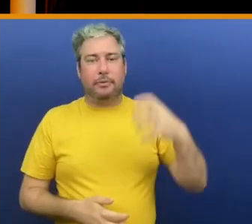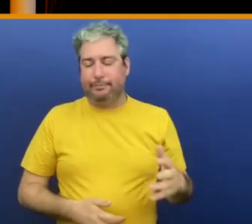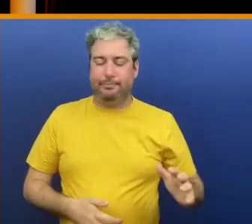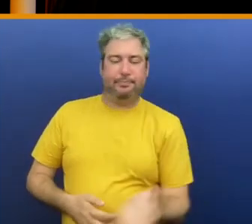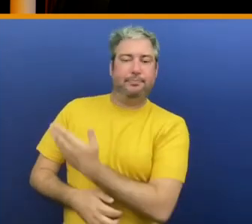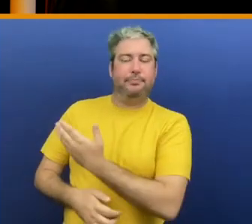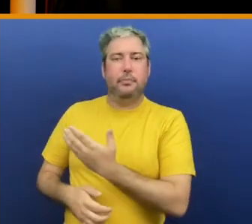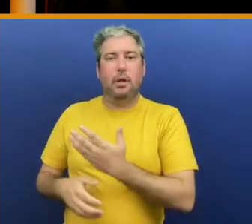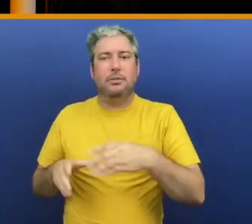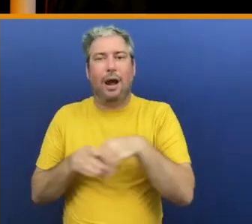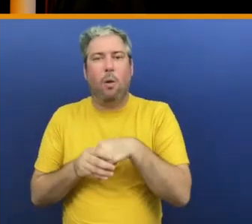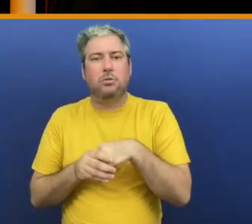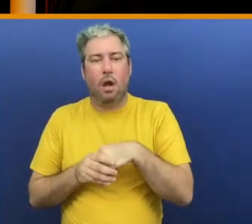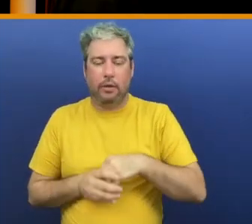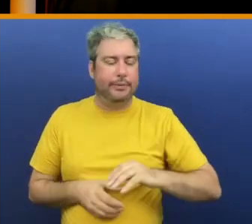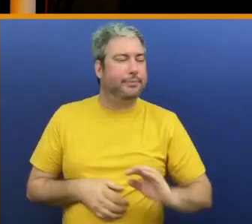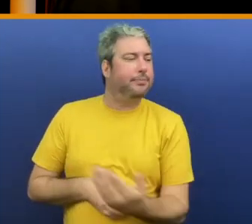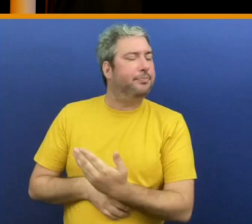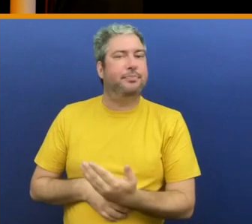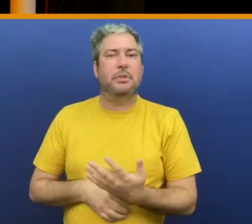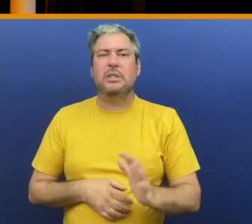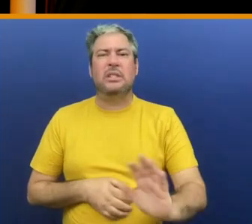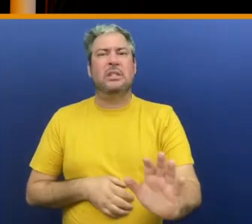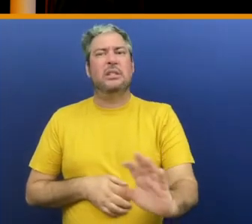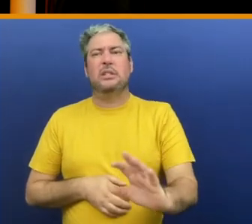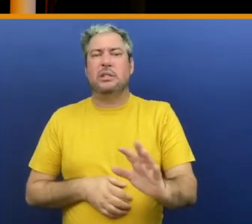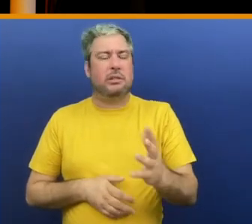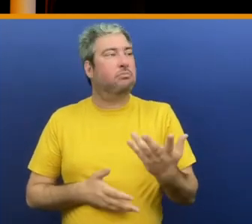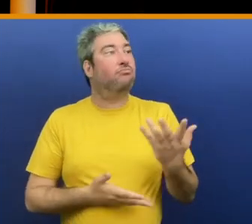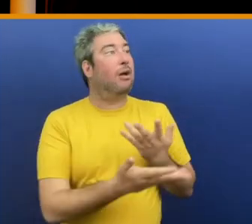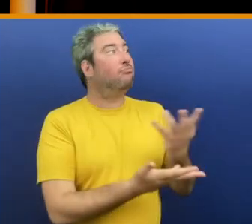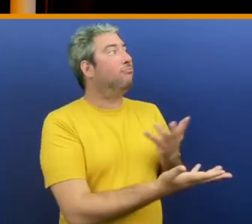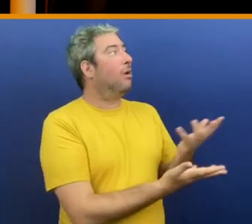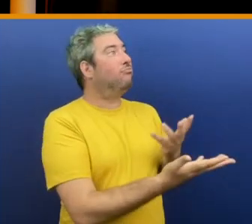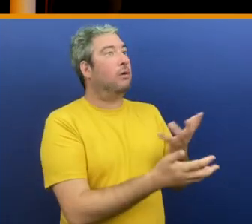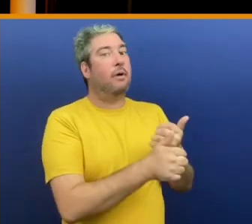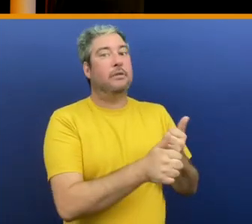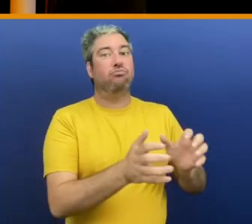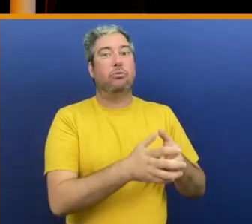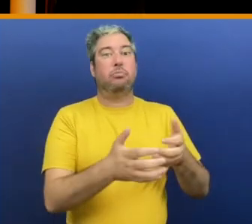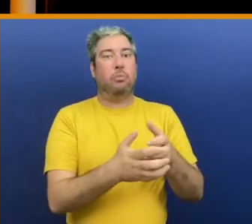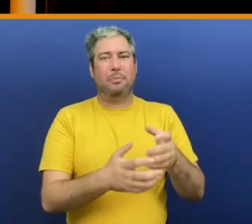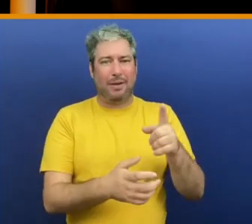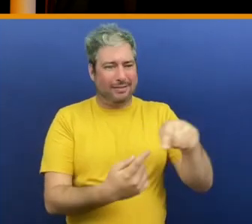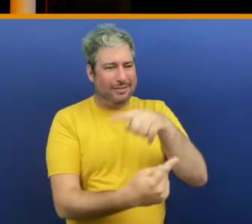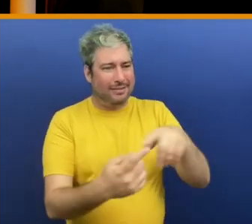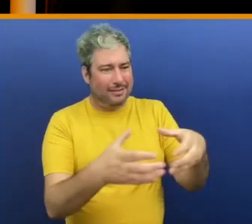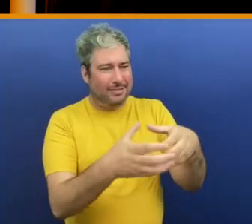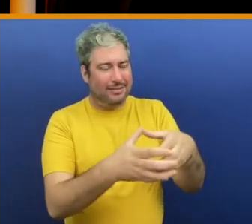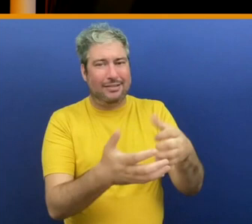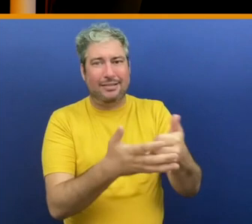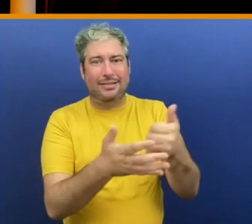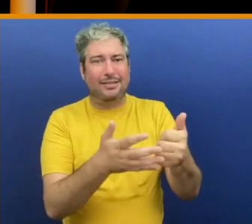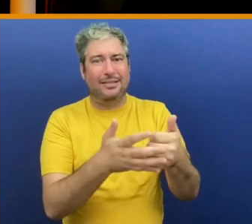largely consisting of big business, but these groups meet irregularly and they do so in secret. The use of blanket non-disclosure agreements has stopped